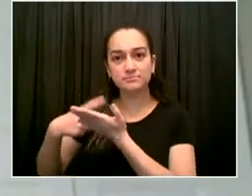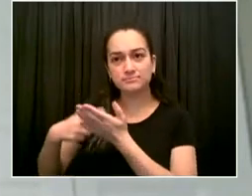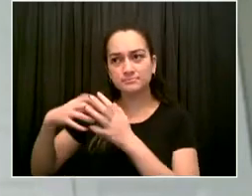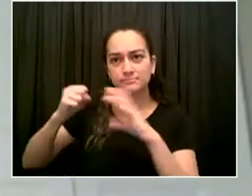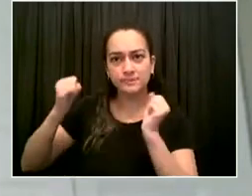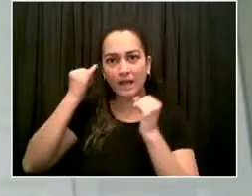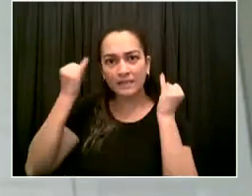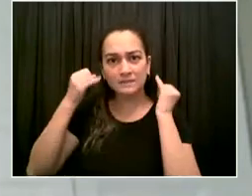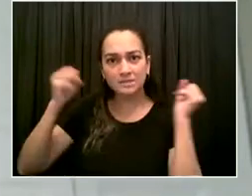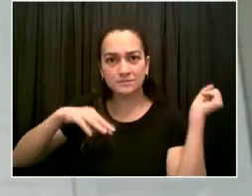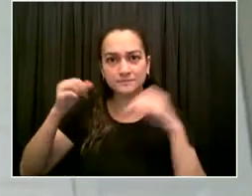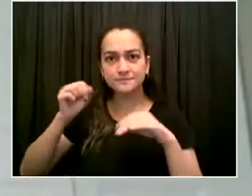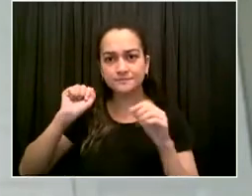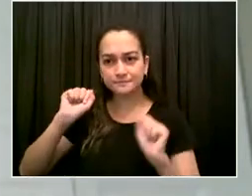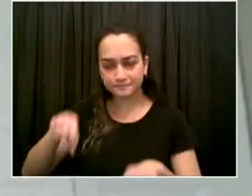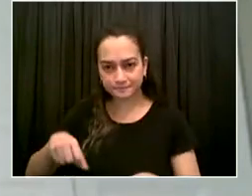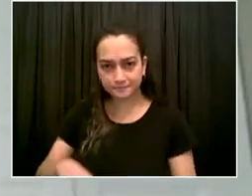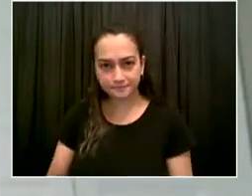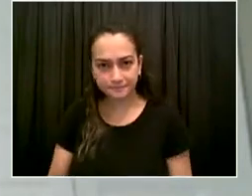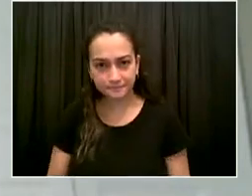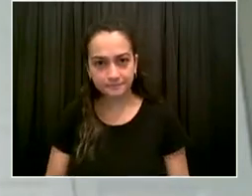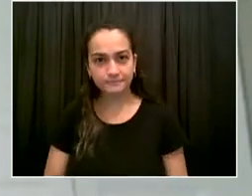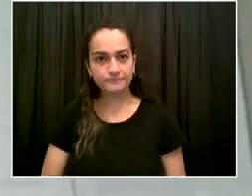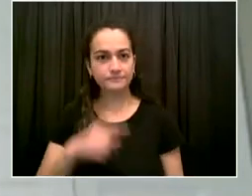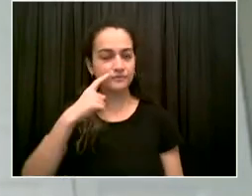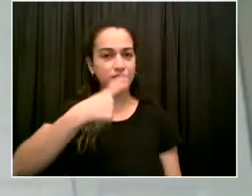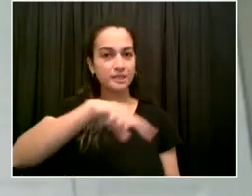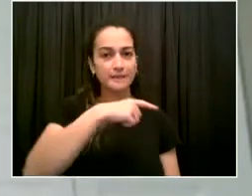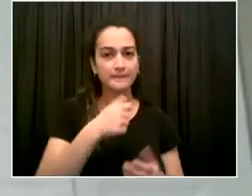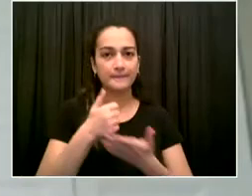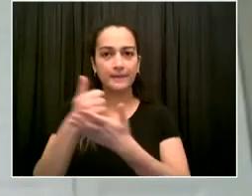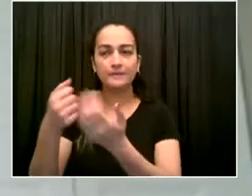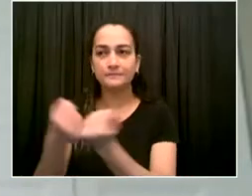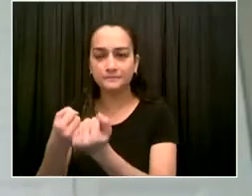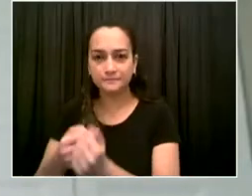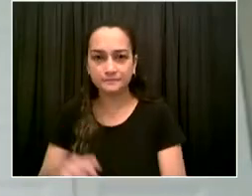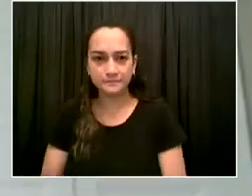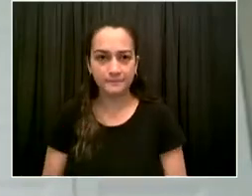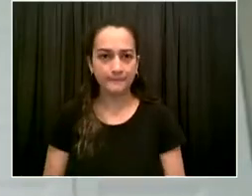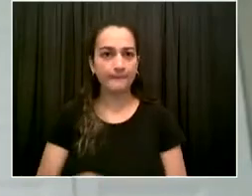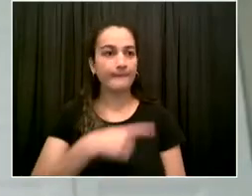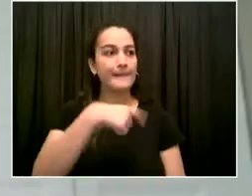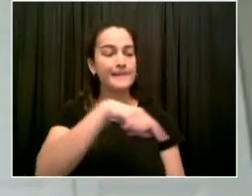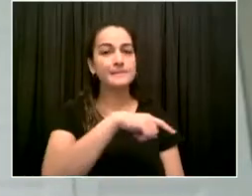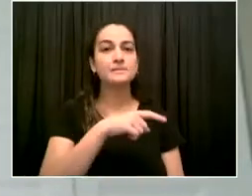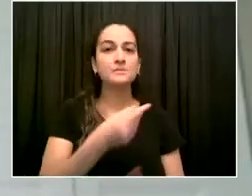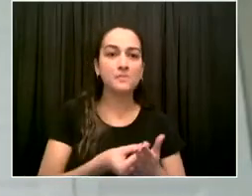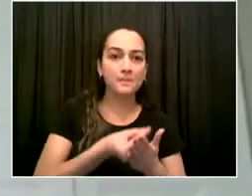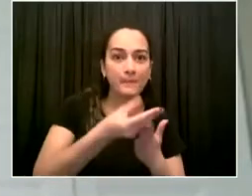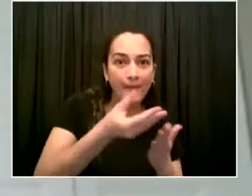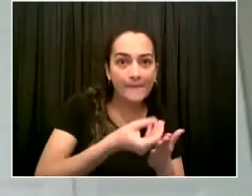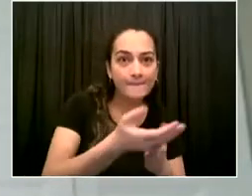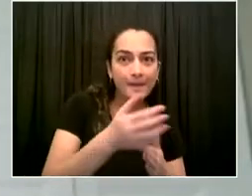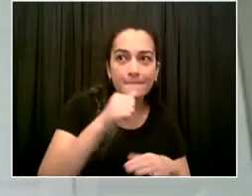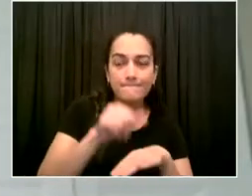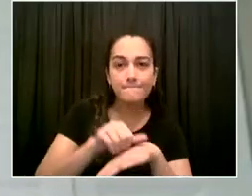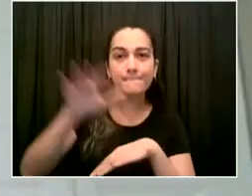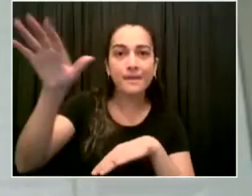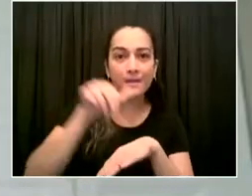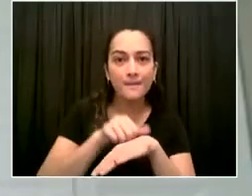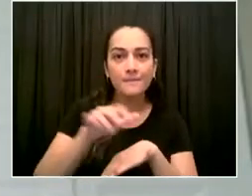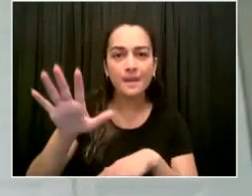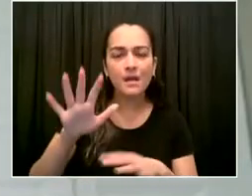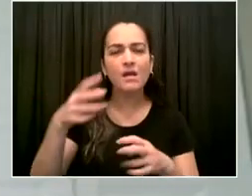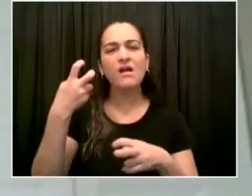them. The best thing I think folks can do if they have it is donate some funds. And that's everybody. You don't have to be a city employee or